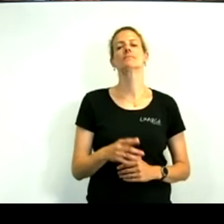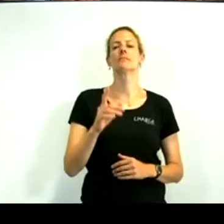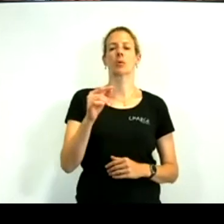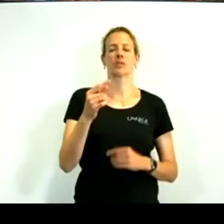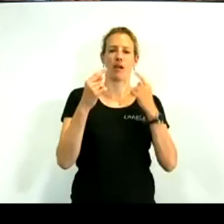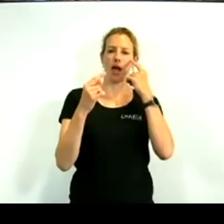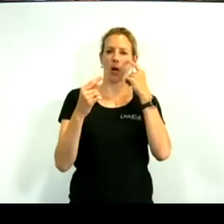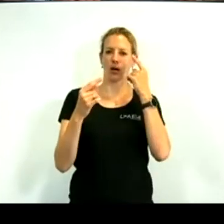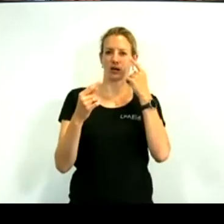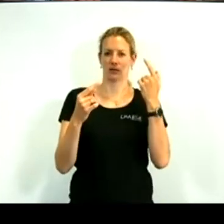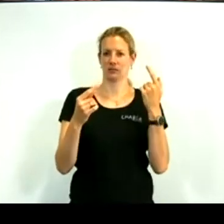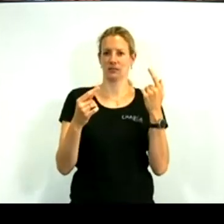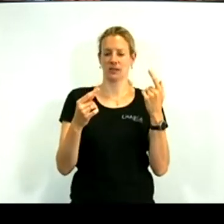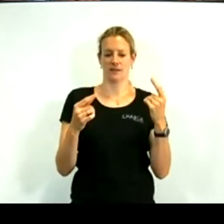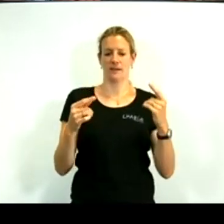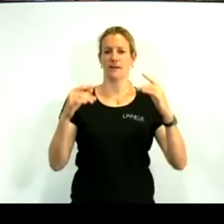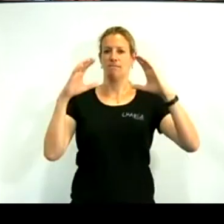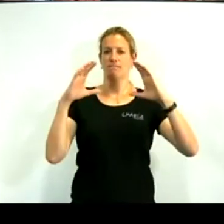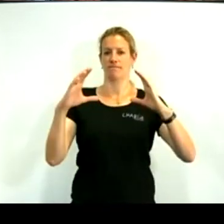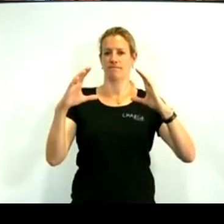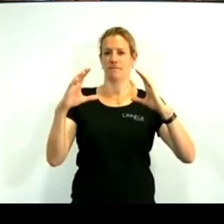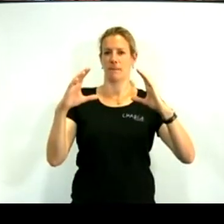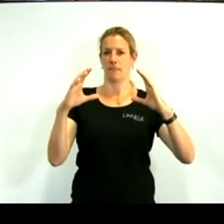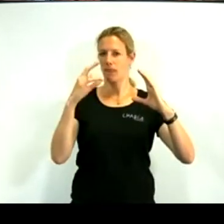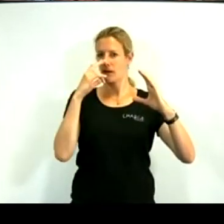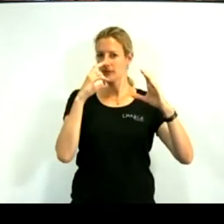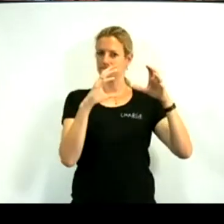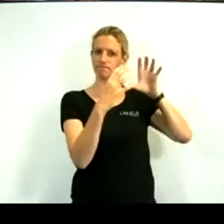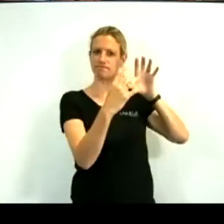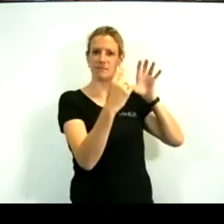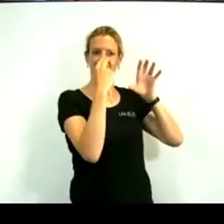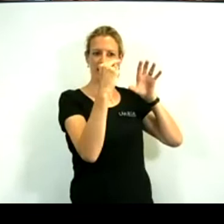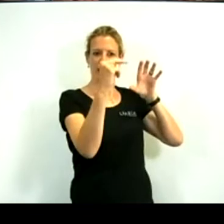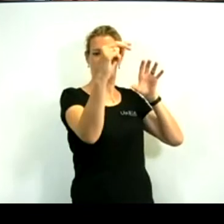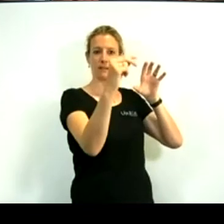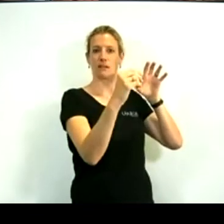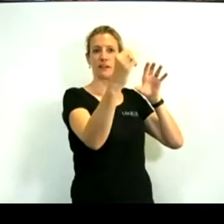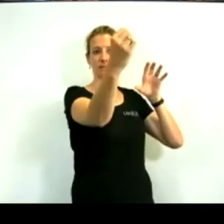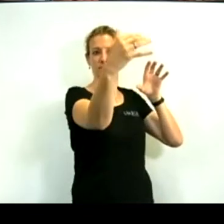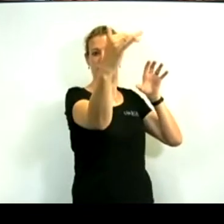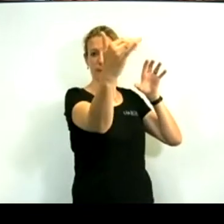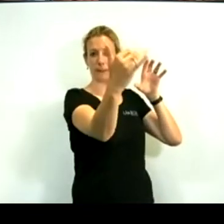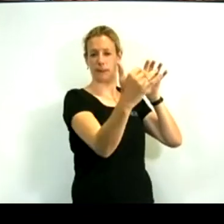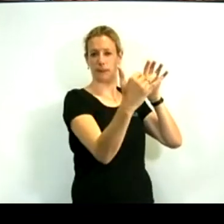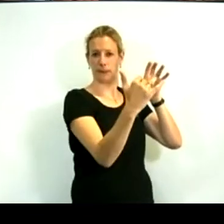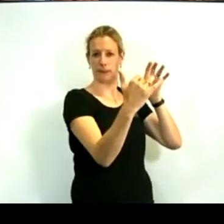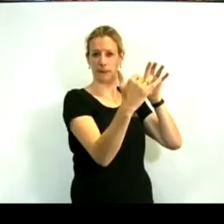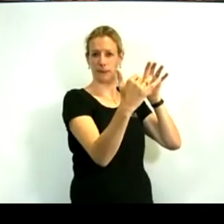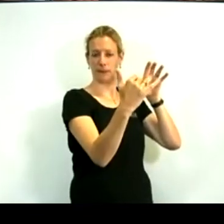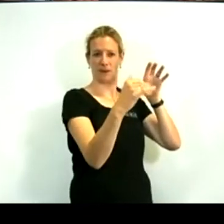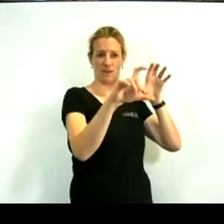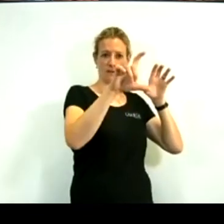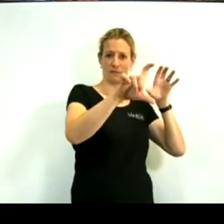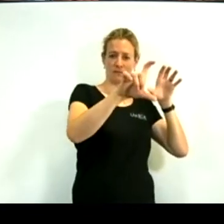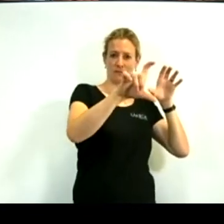the cornea and the lens, it is reversed. So everything we see on our retinas